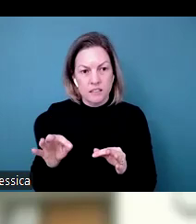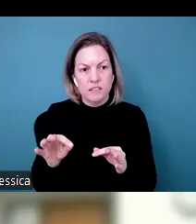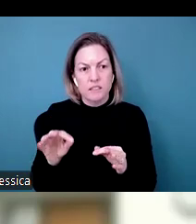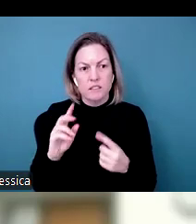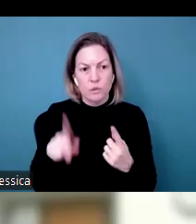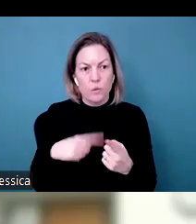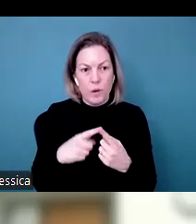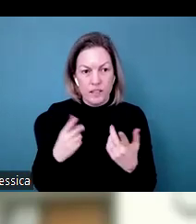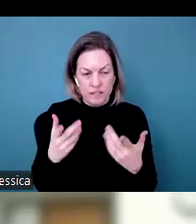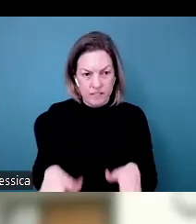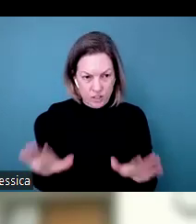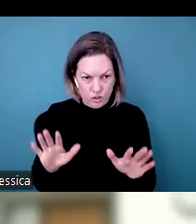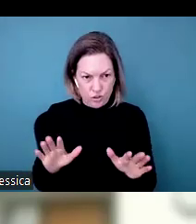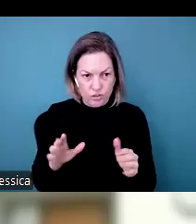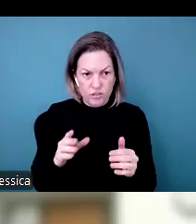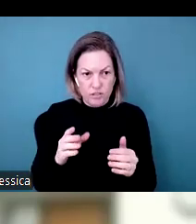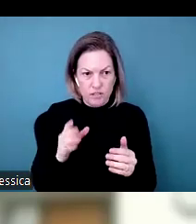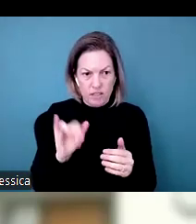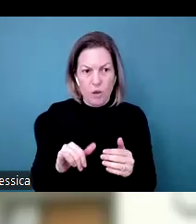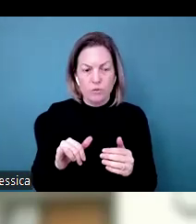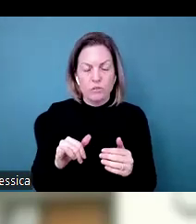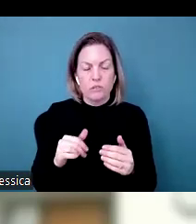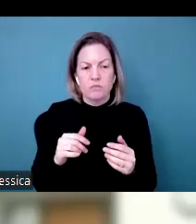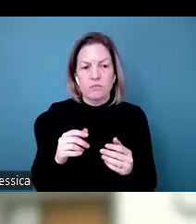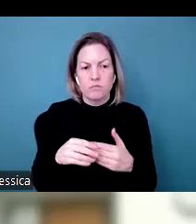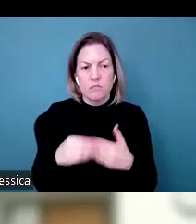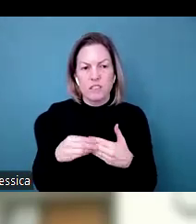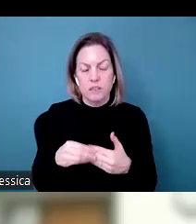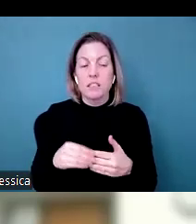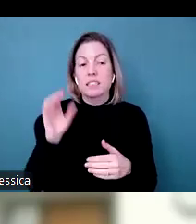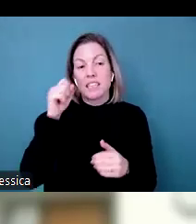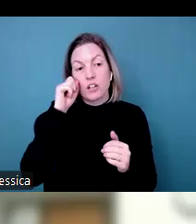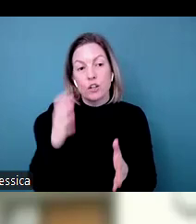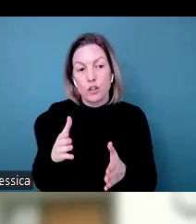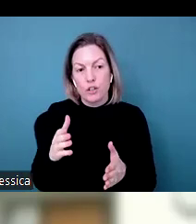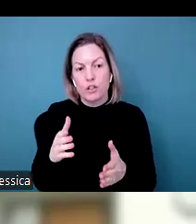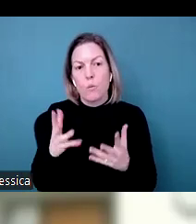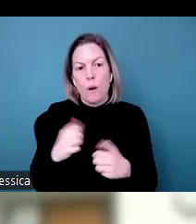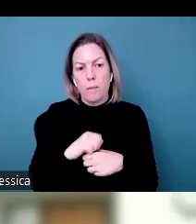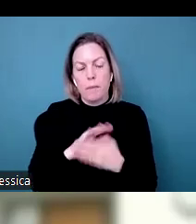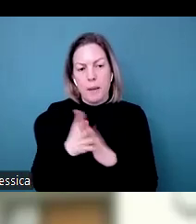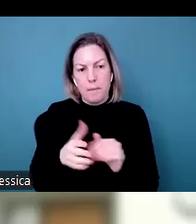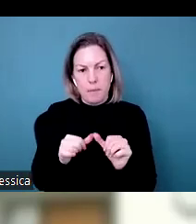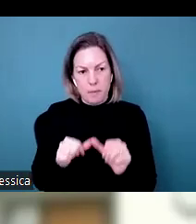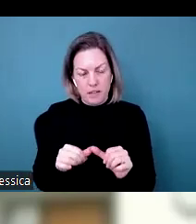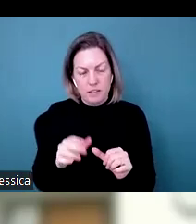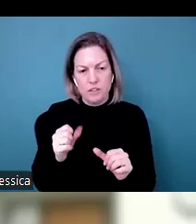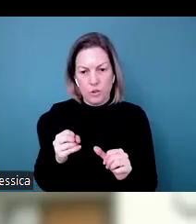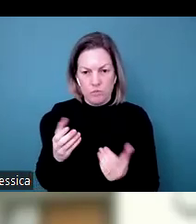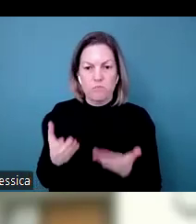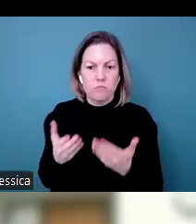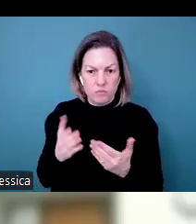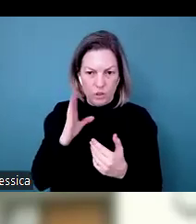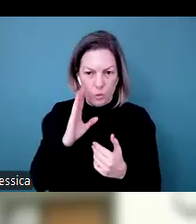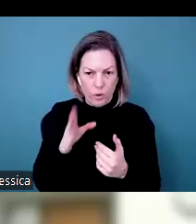So the senator had set out to make them permanent. So he'll likely be able to do that before